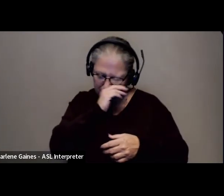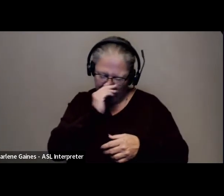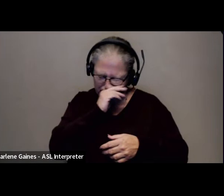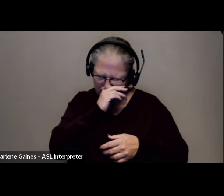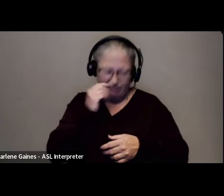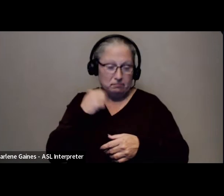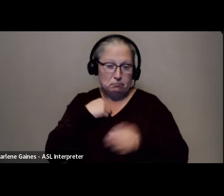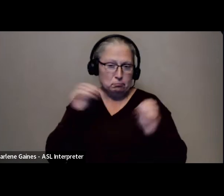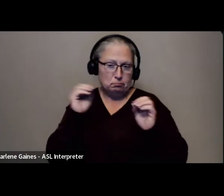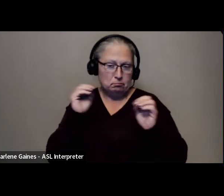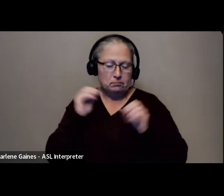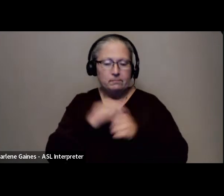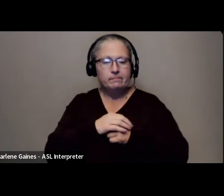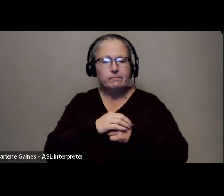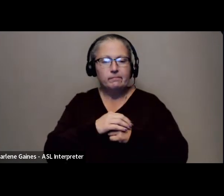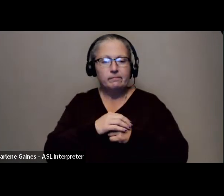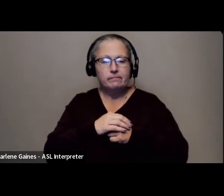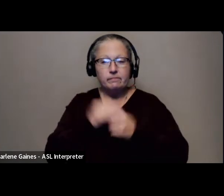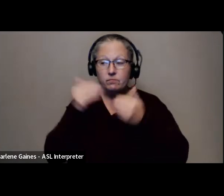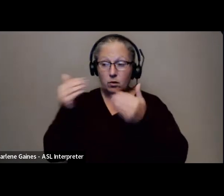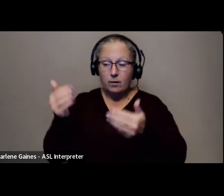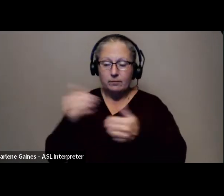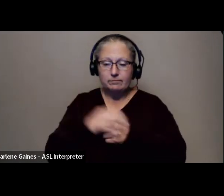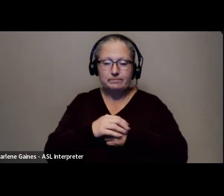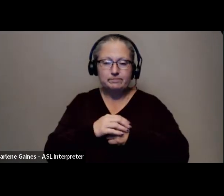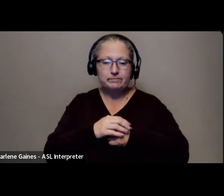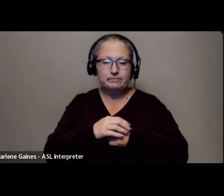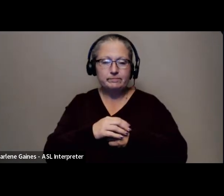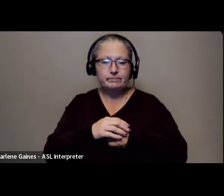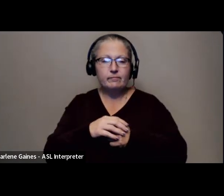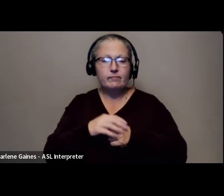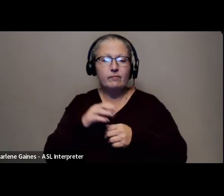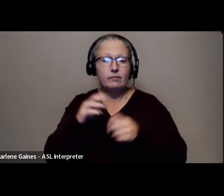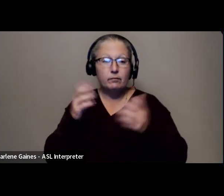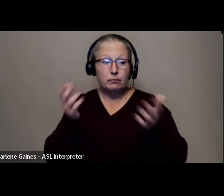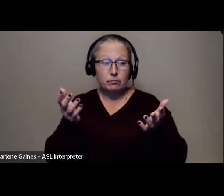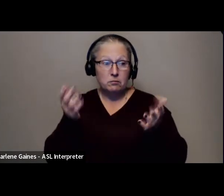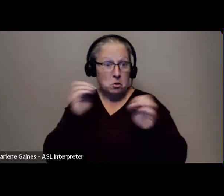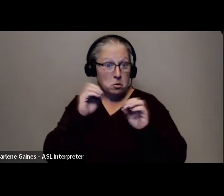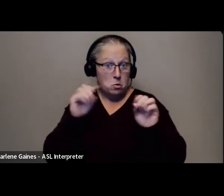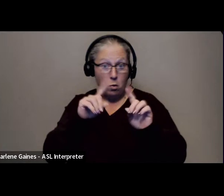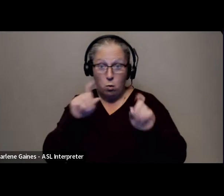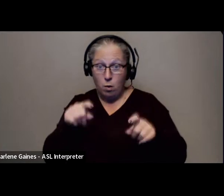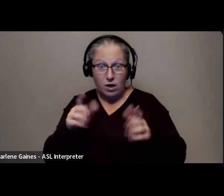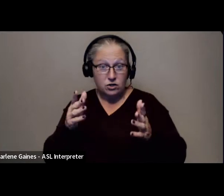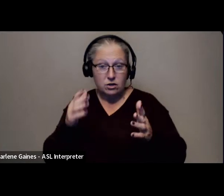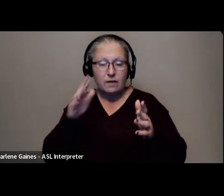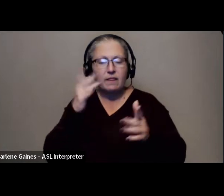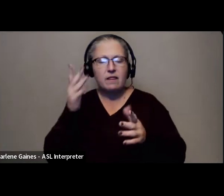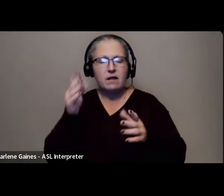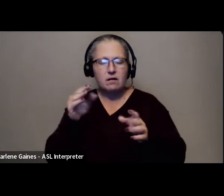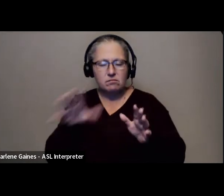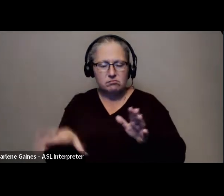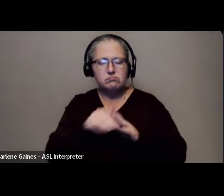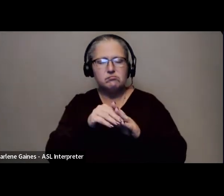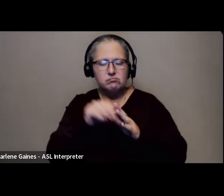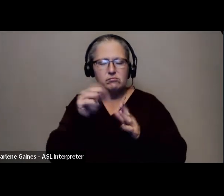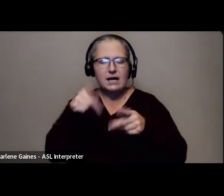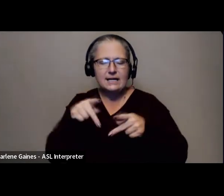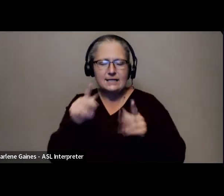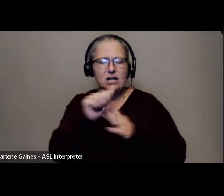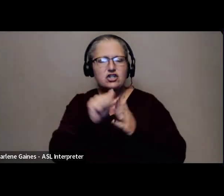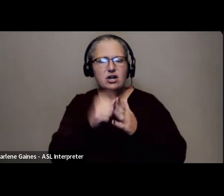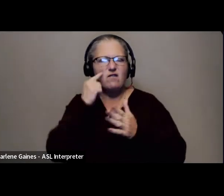didn't. Good. Okay. So so if there's no questions on that, we'll put that on the consent agenda for next time.